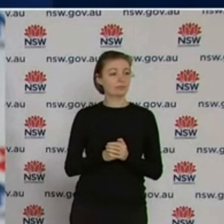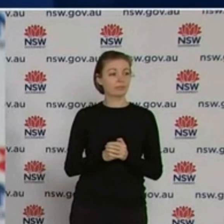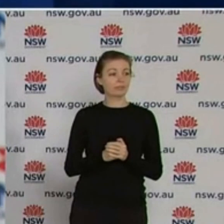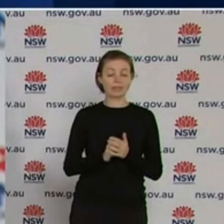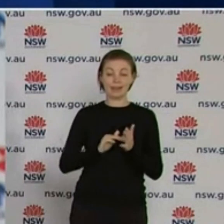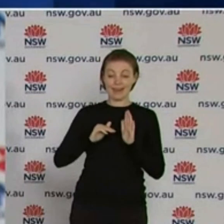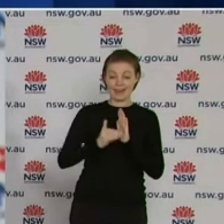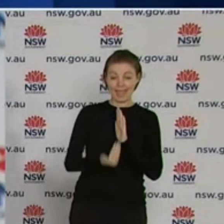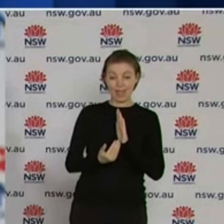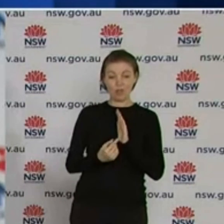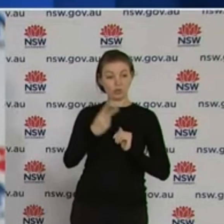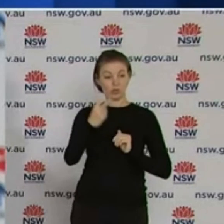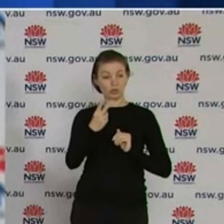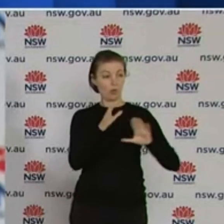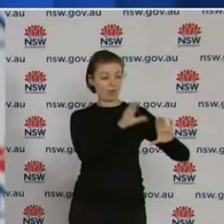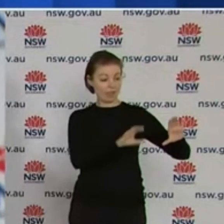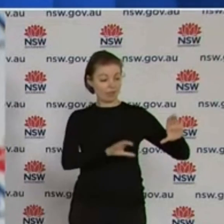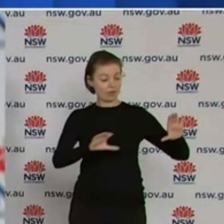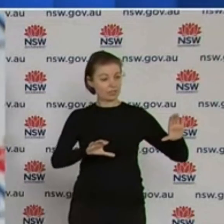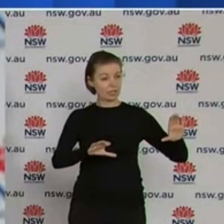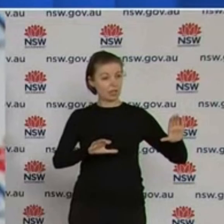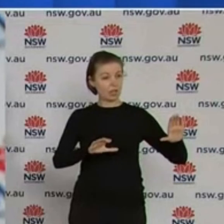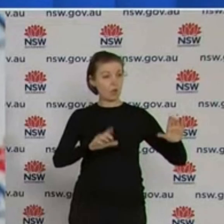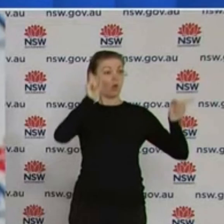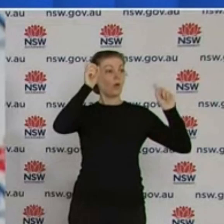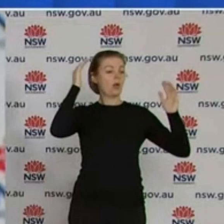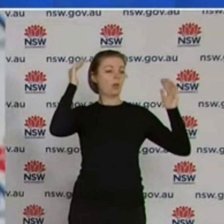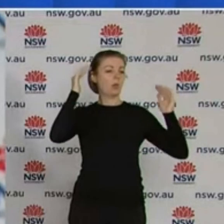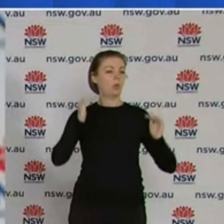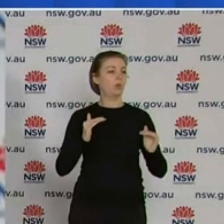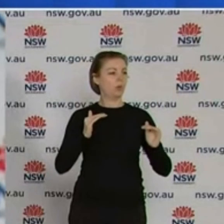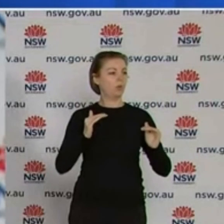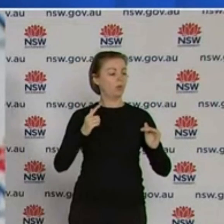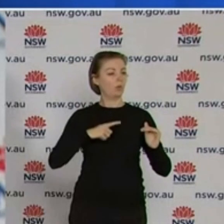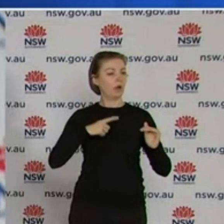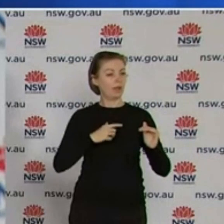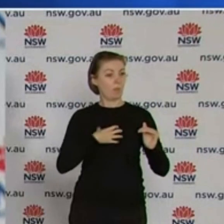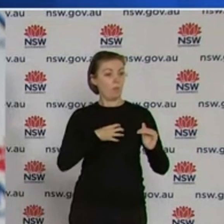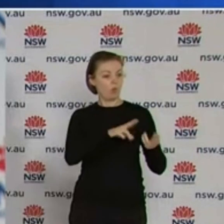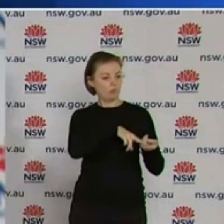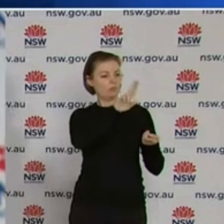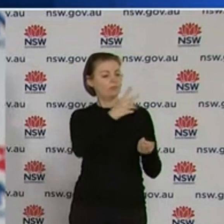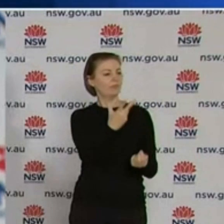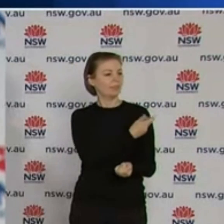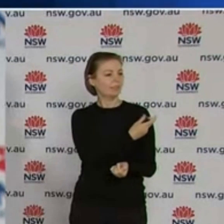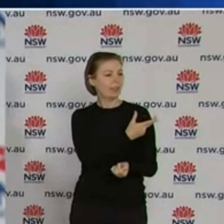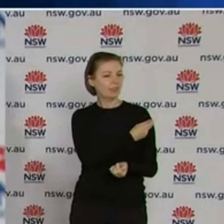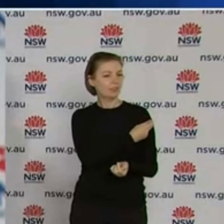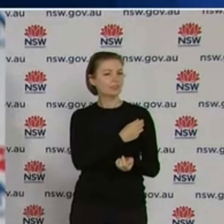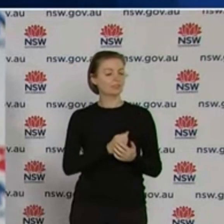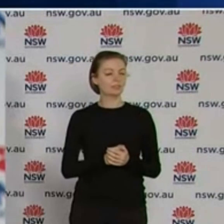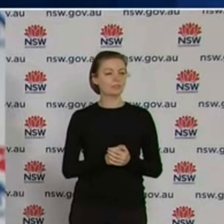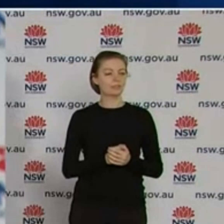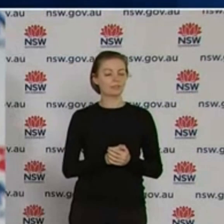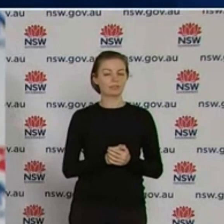concern, we're less worried because we've got high rates of vaccination amongst the most vulnerable, and we are, when I say the most vulnerable,